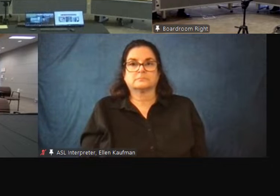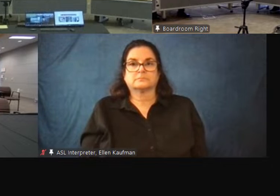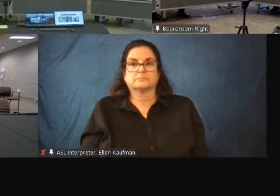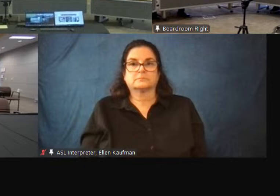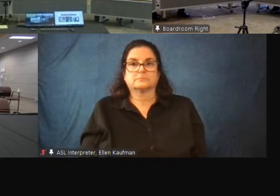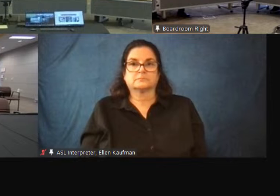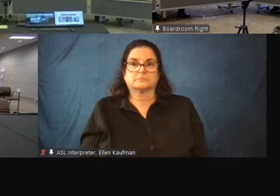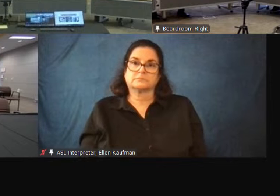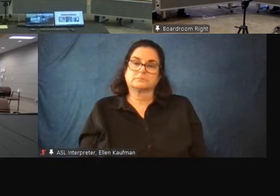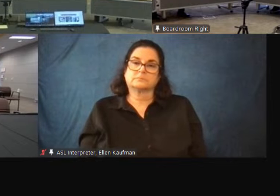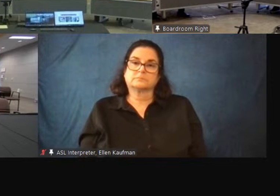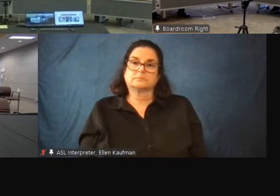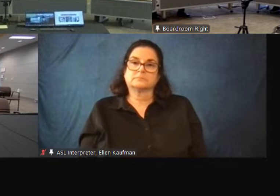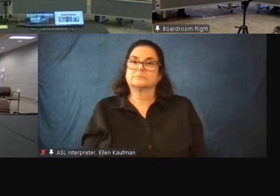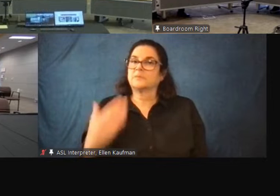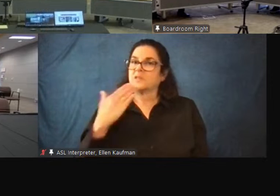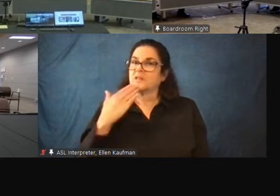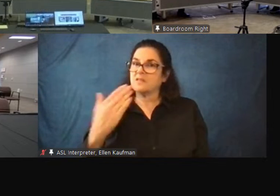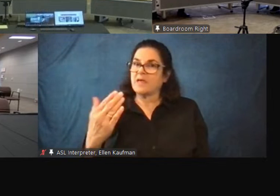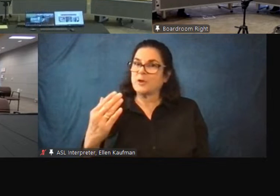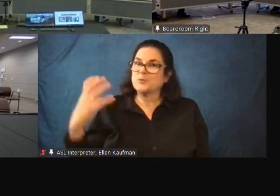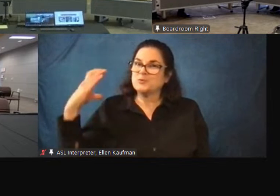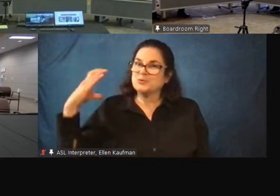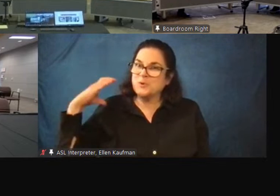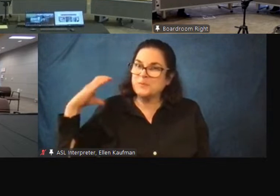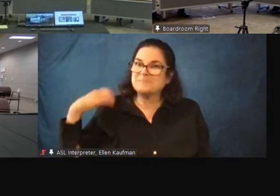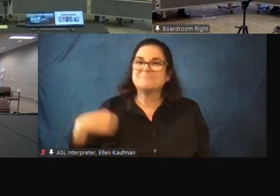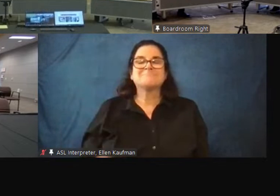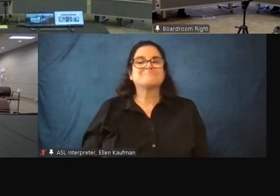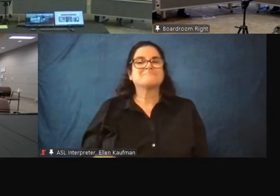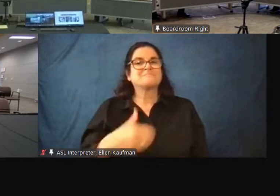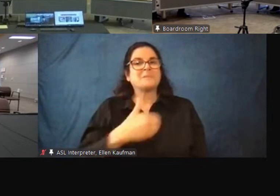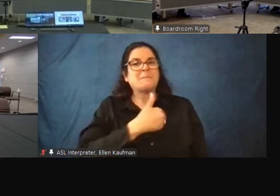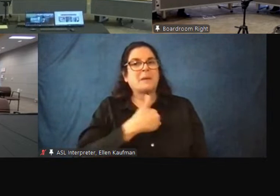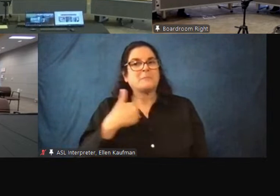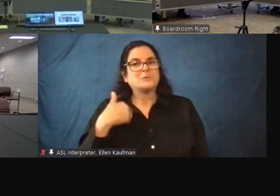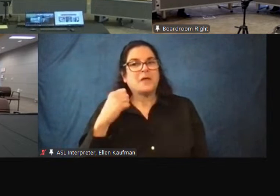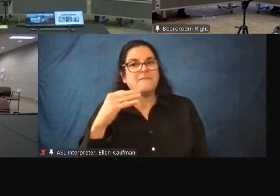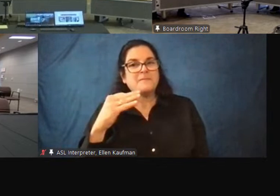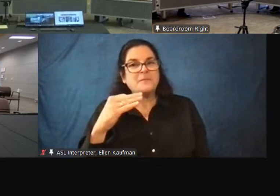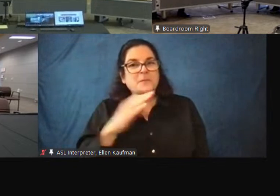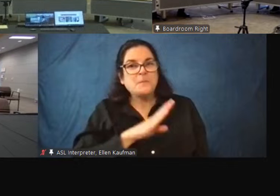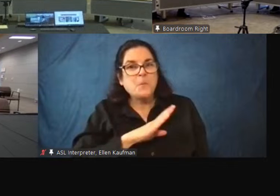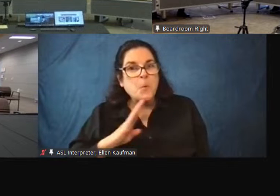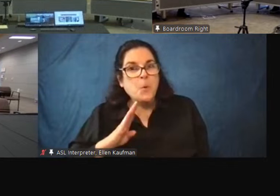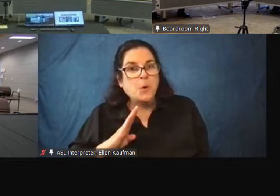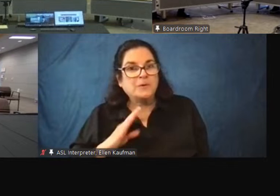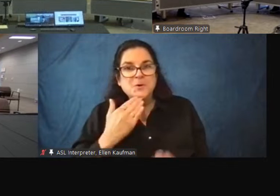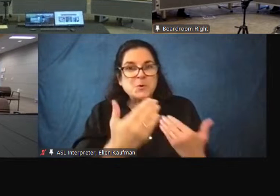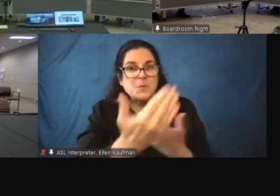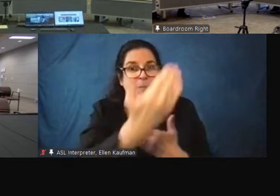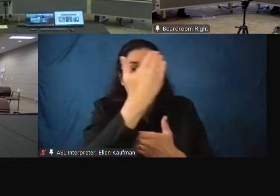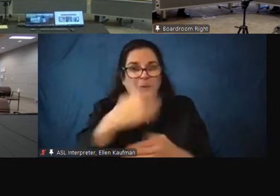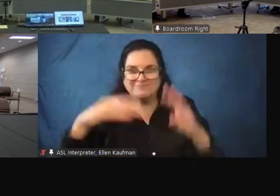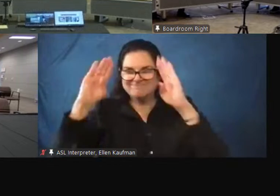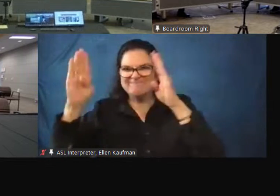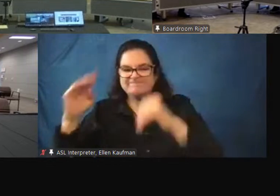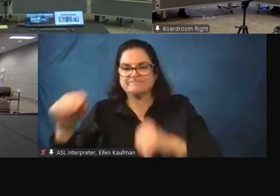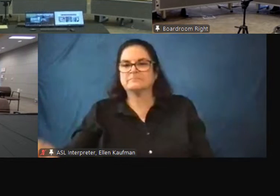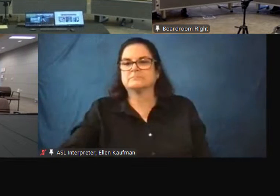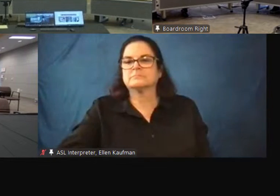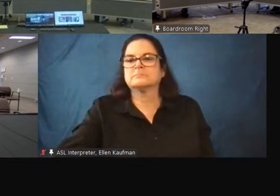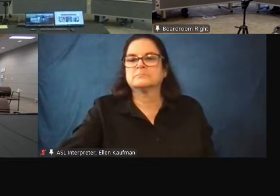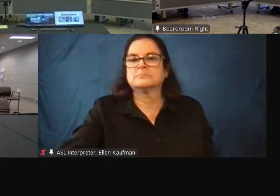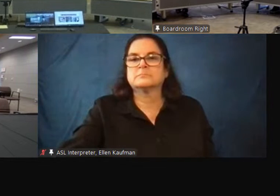Thank you, Mr. Chairman, members of the board. Good morning. Morning. I'd like to begin my report with a discussion of the